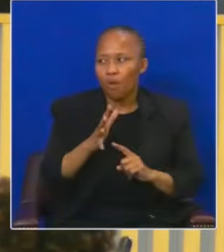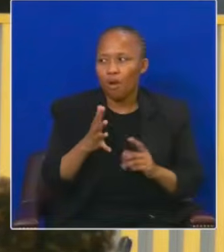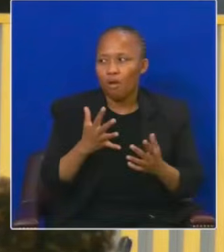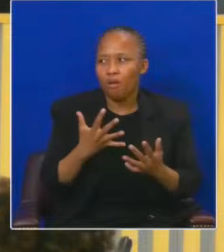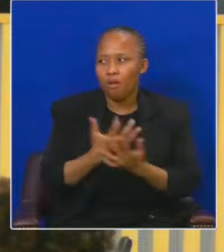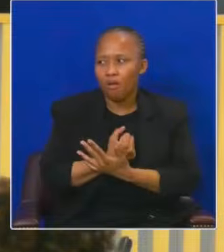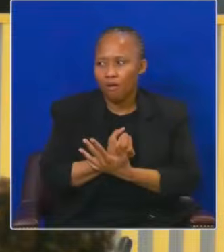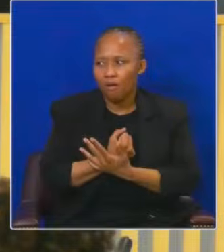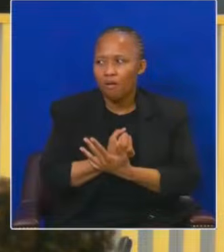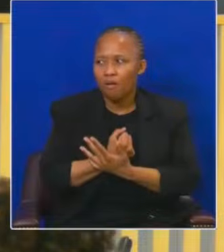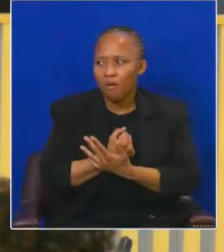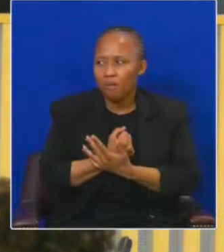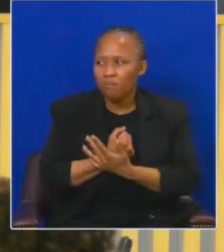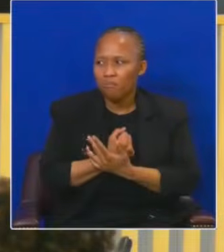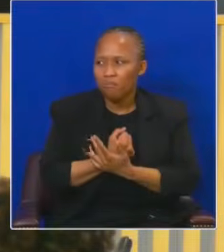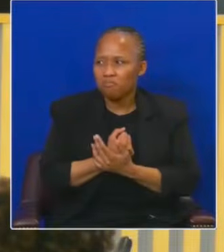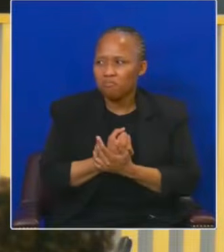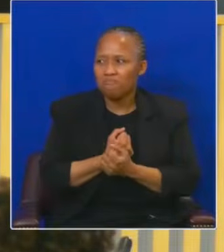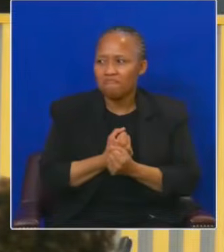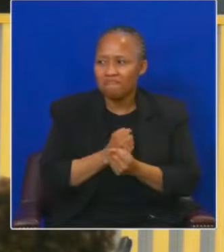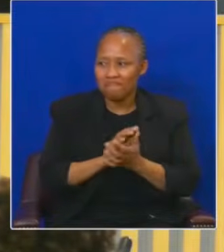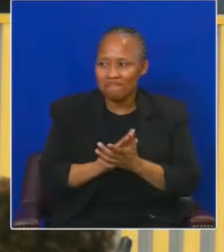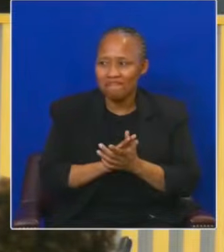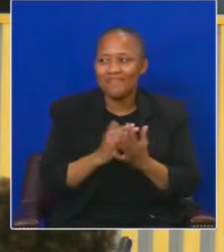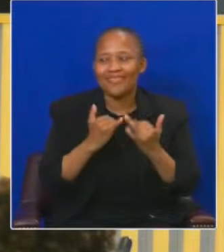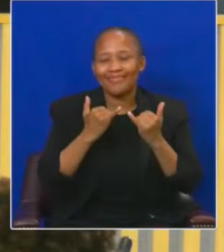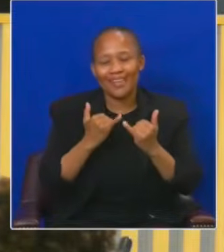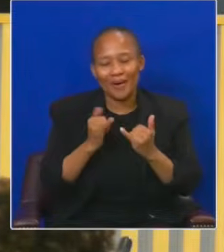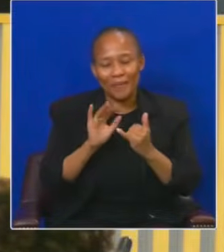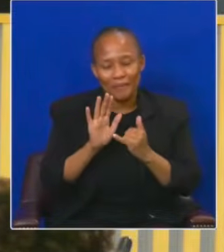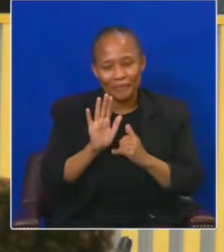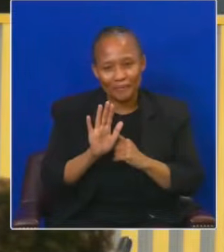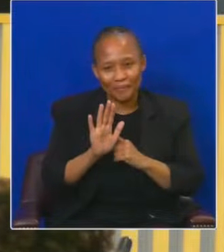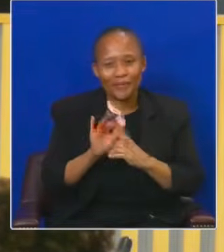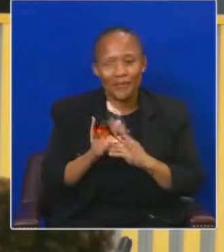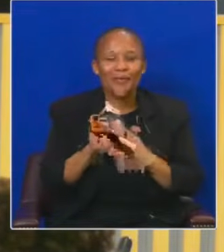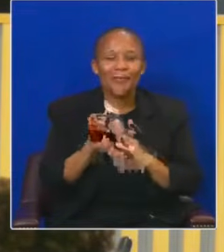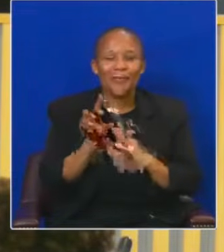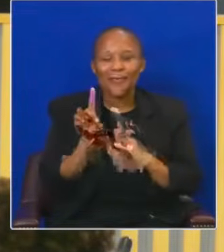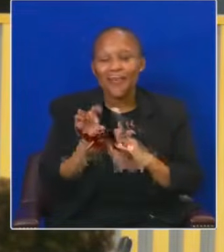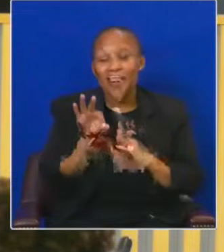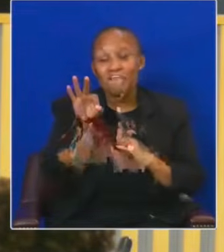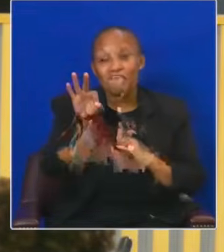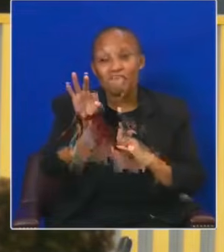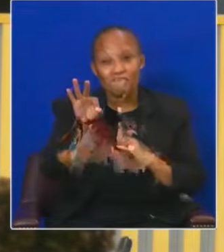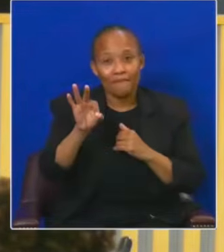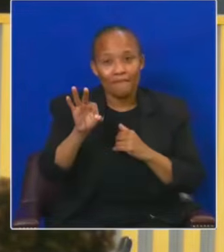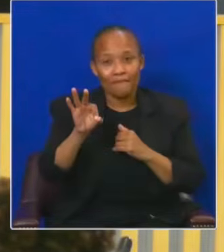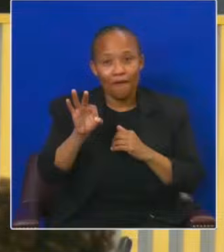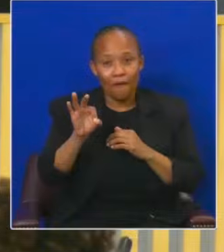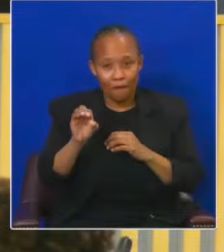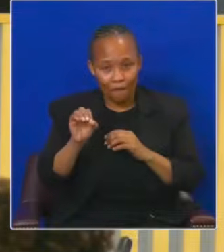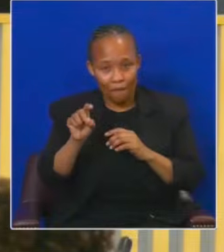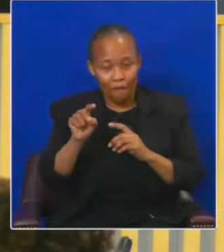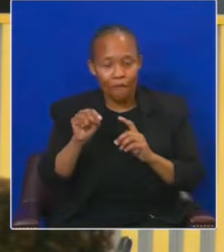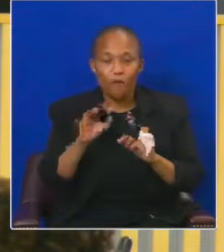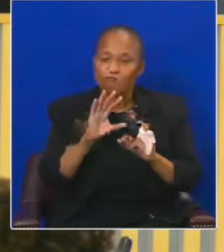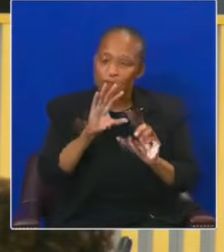the DFO requested Mr. Sankove to take us to the safe room.